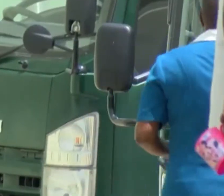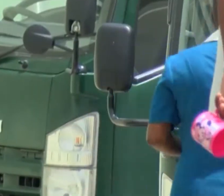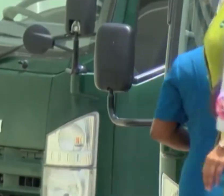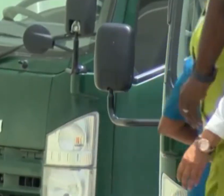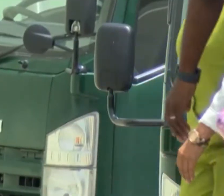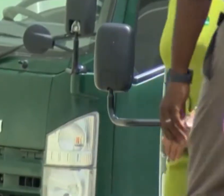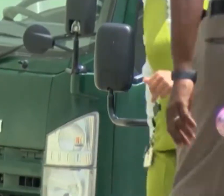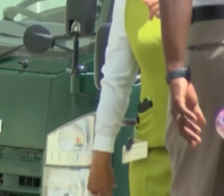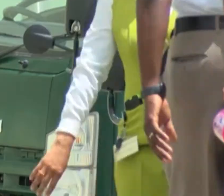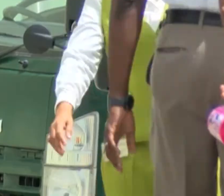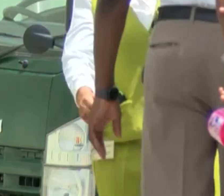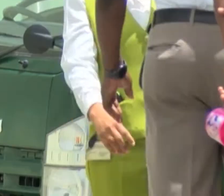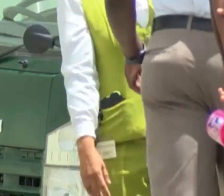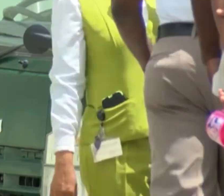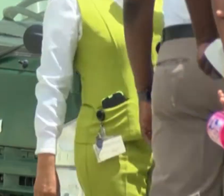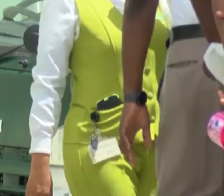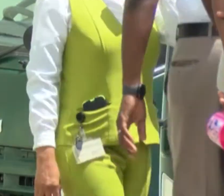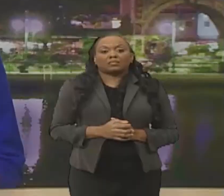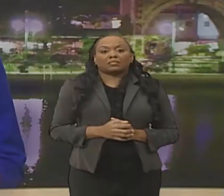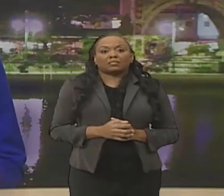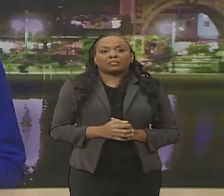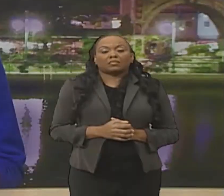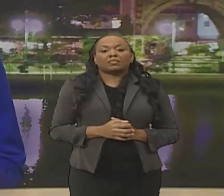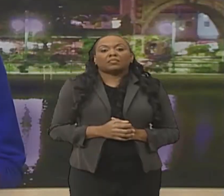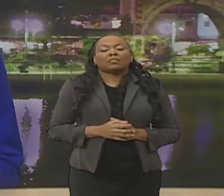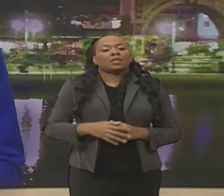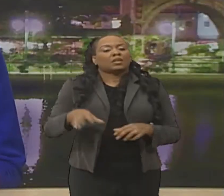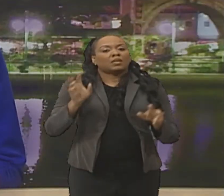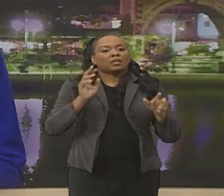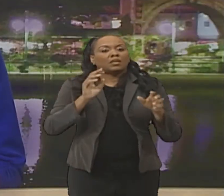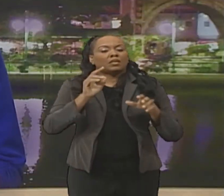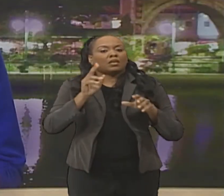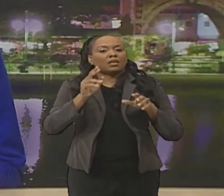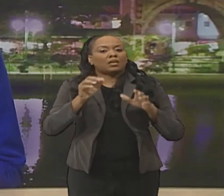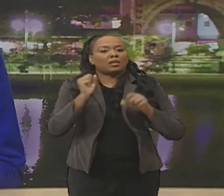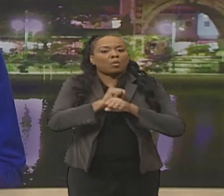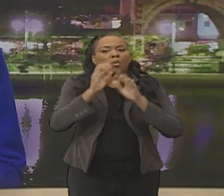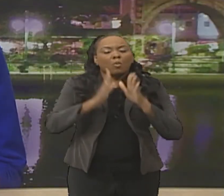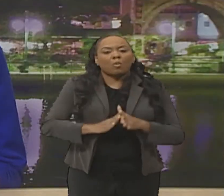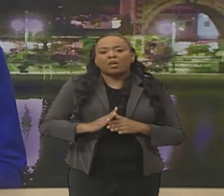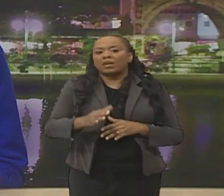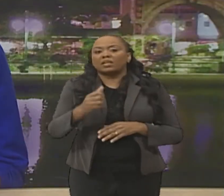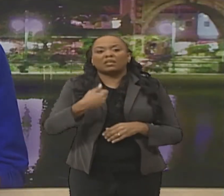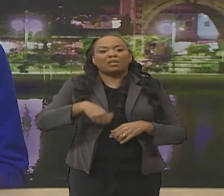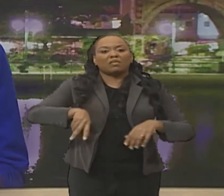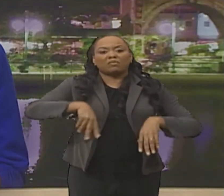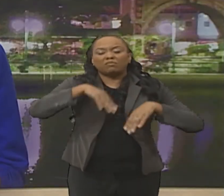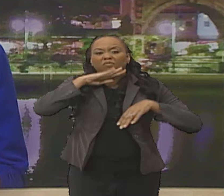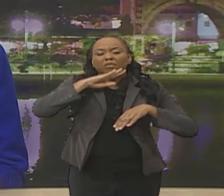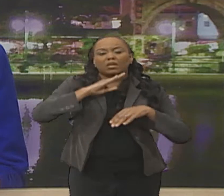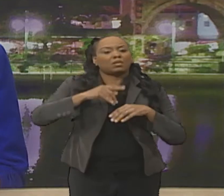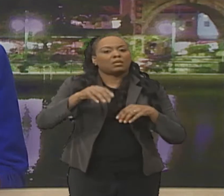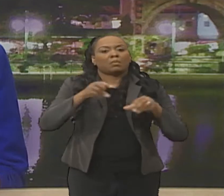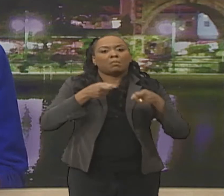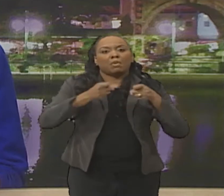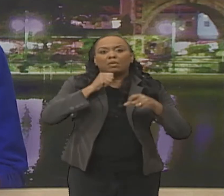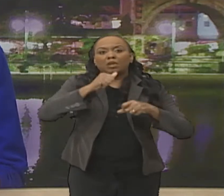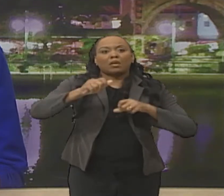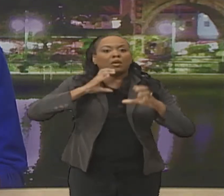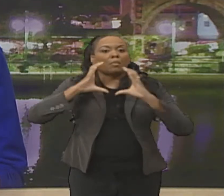says workers are fed up with a number of issues, including the failure of management to properly communicate with them.